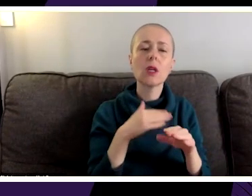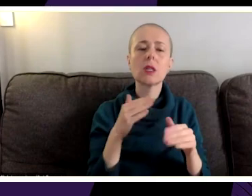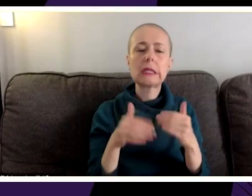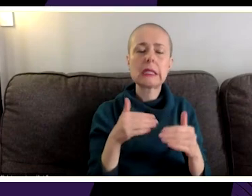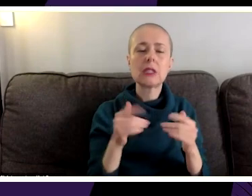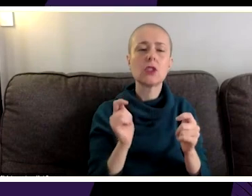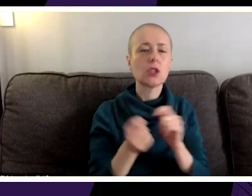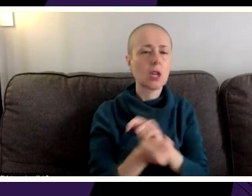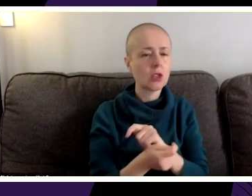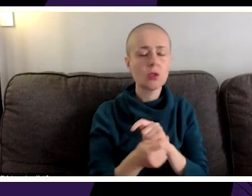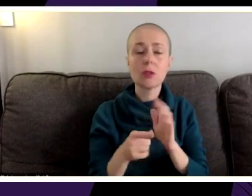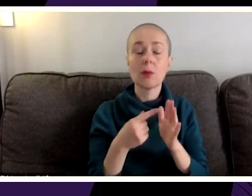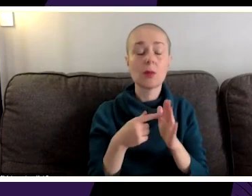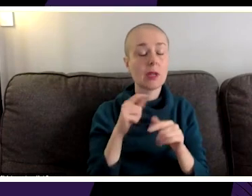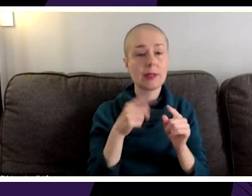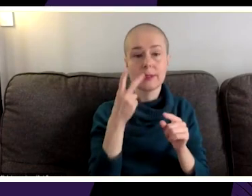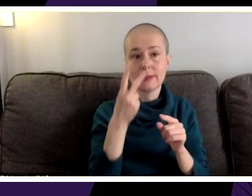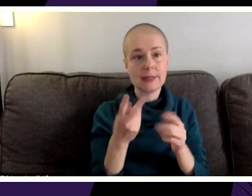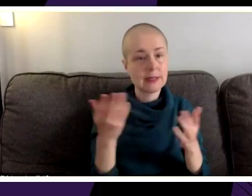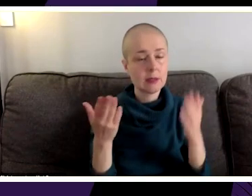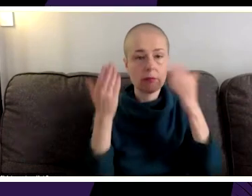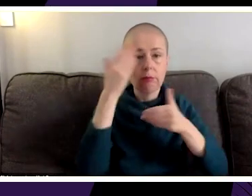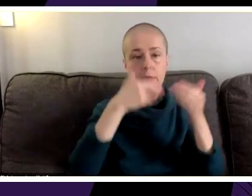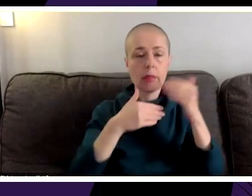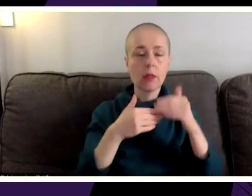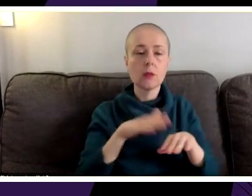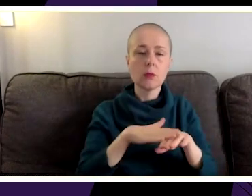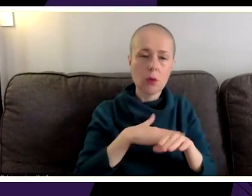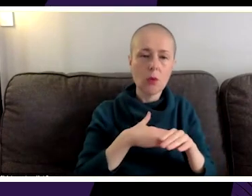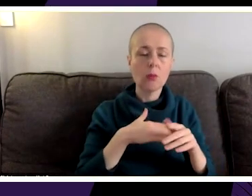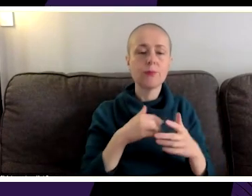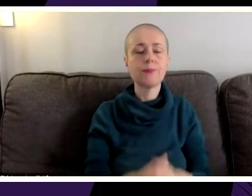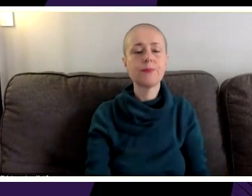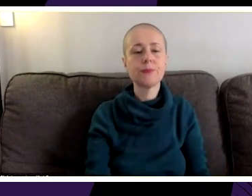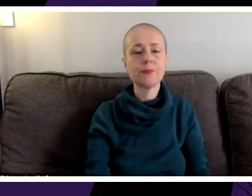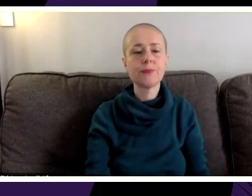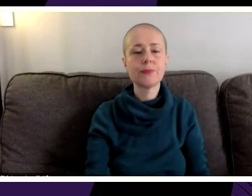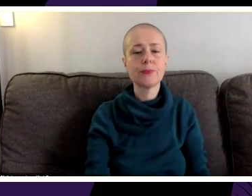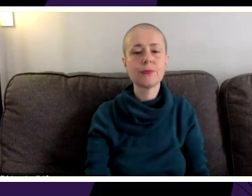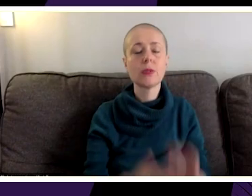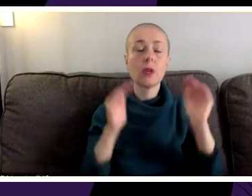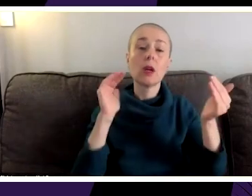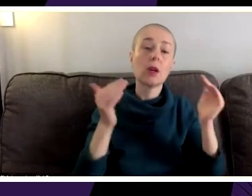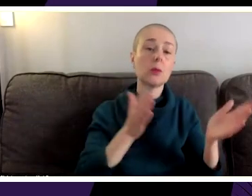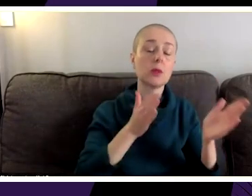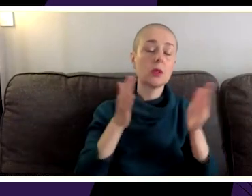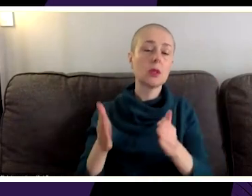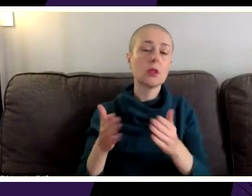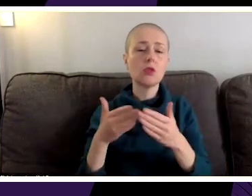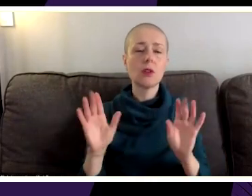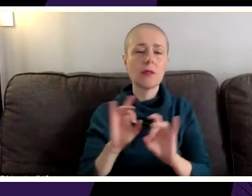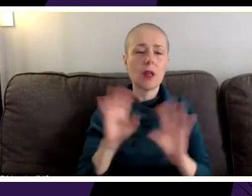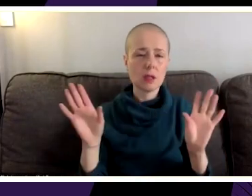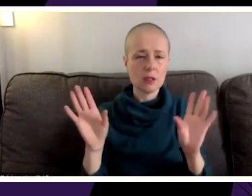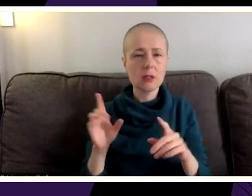necessarily visible. It's incremental and is a dynamic across time, in contrast with a conception of general violence as an